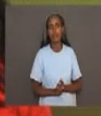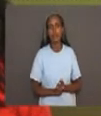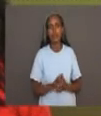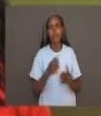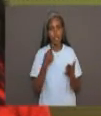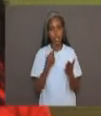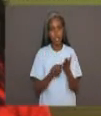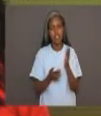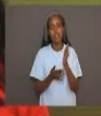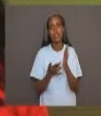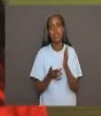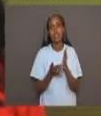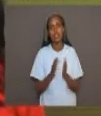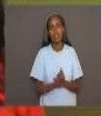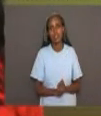These techniques are